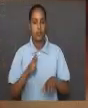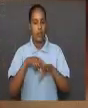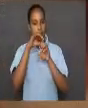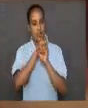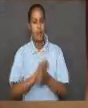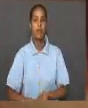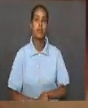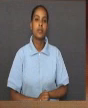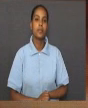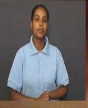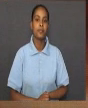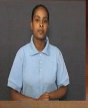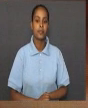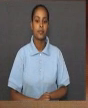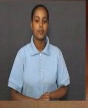Time's up!